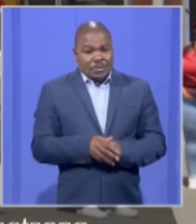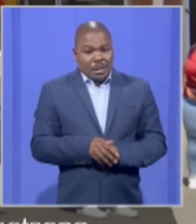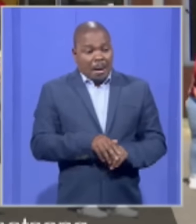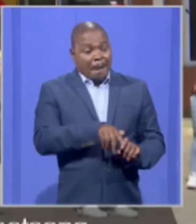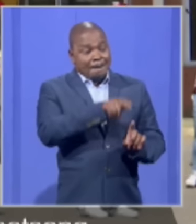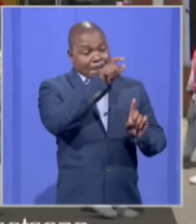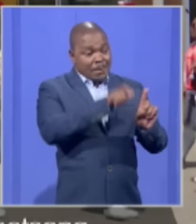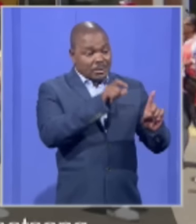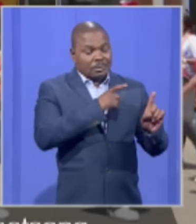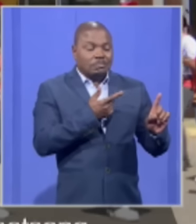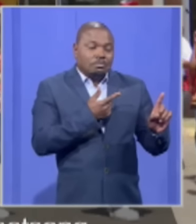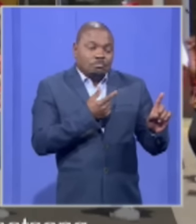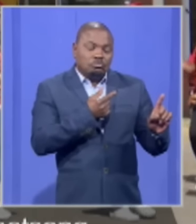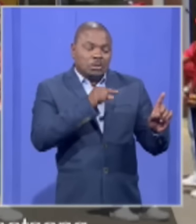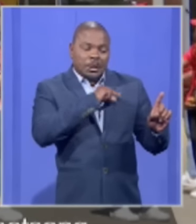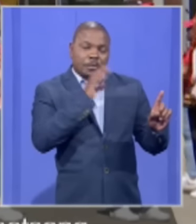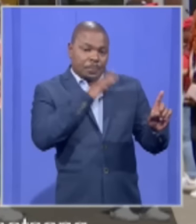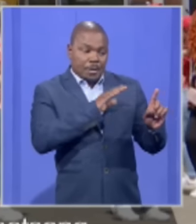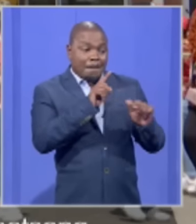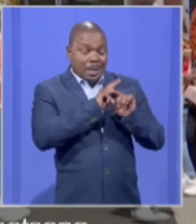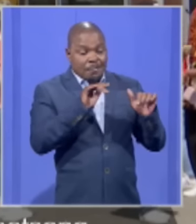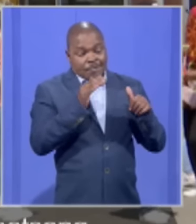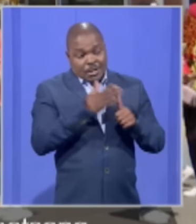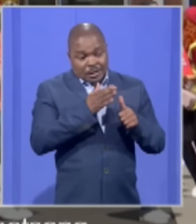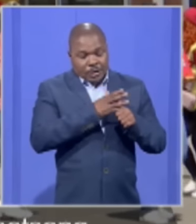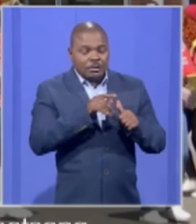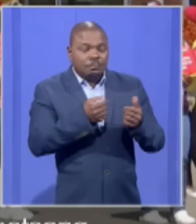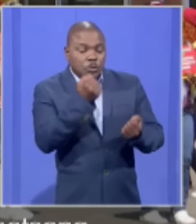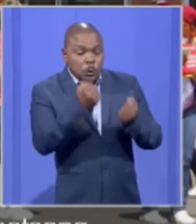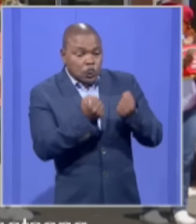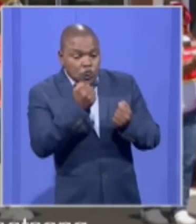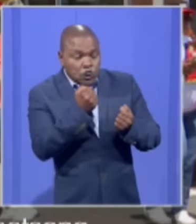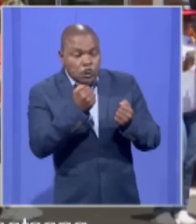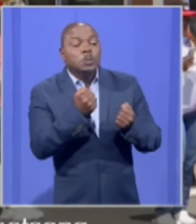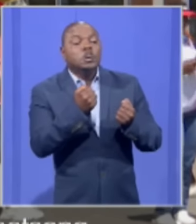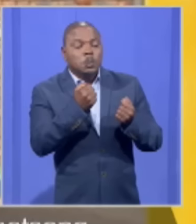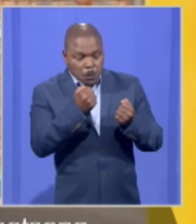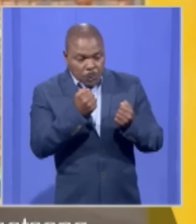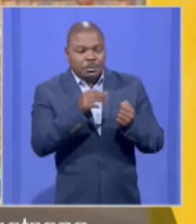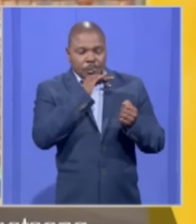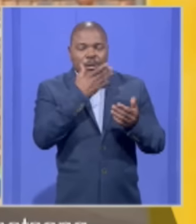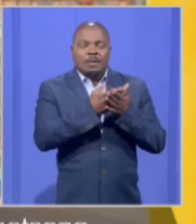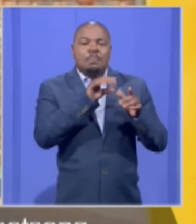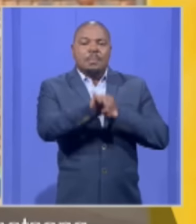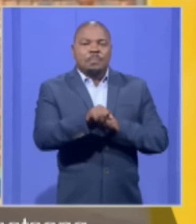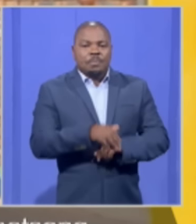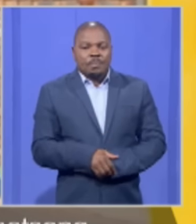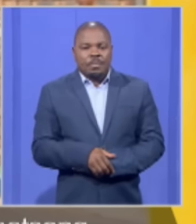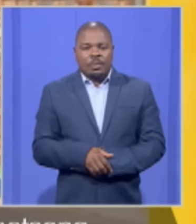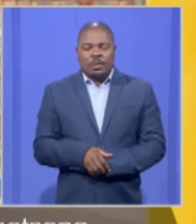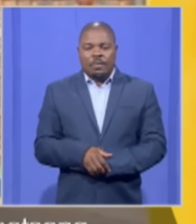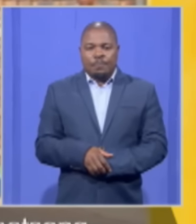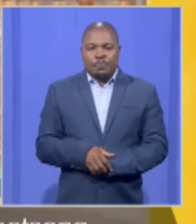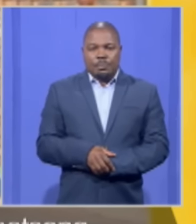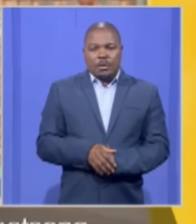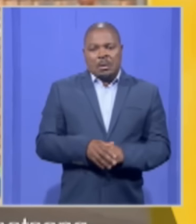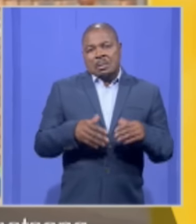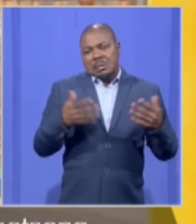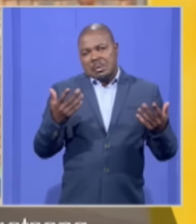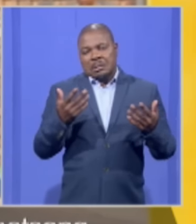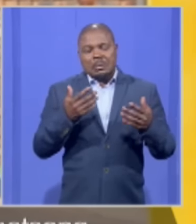person remains an issue until the test through the inquiry is given. Le fa gona le boikuelo jwa ditiro